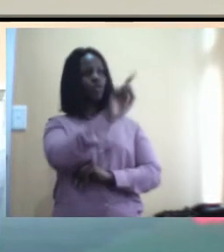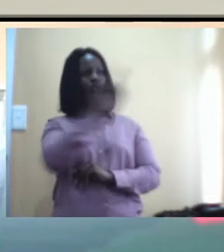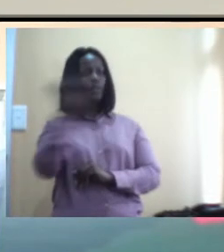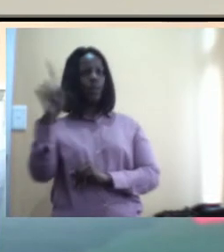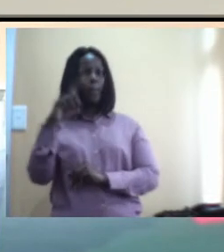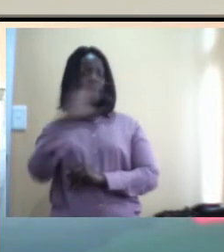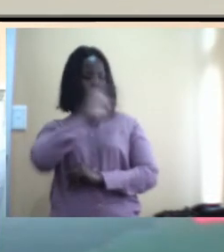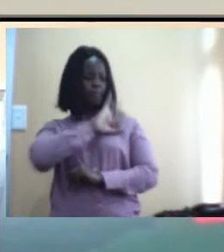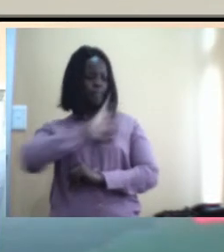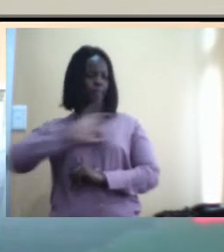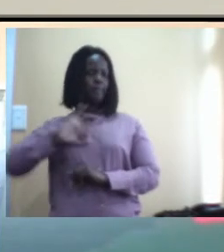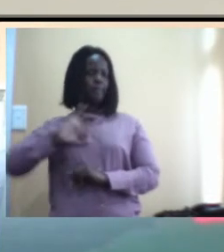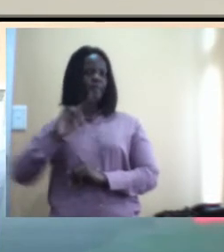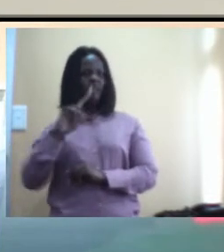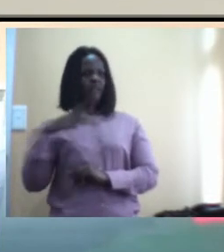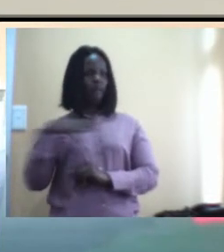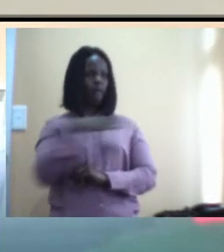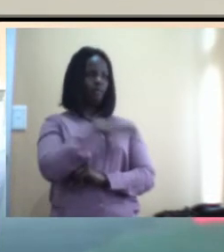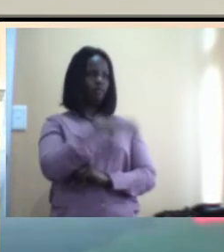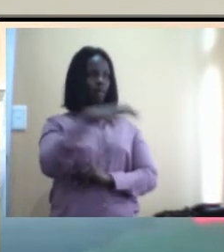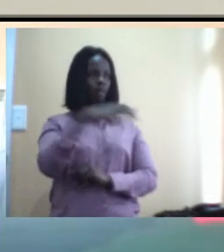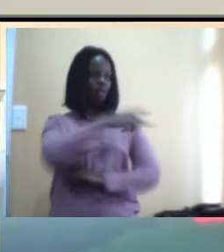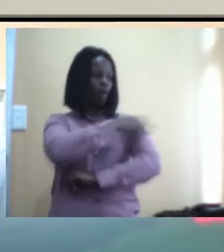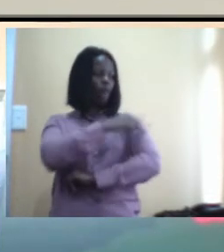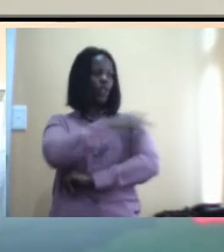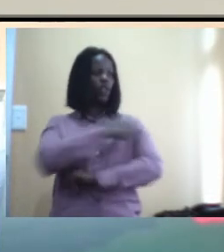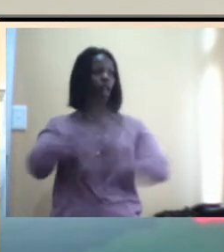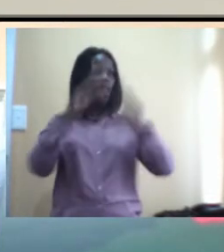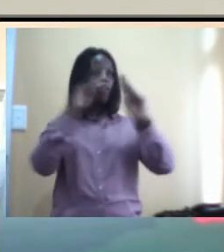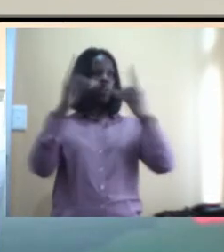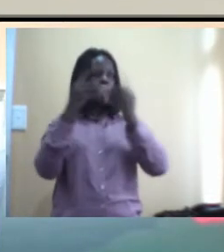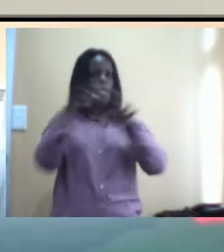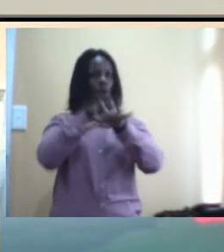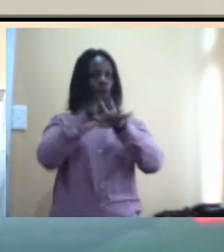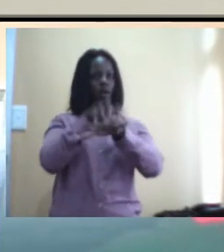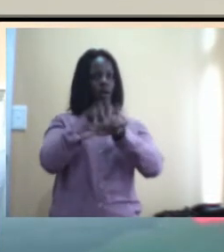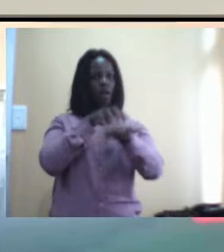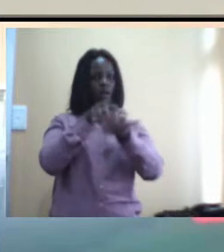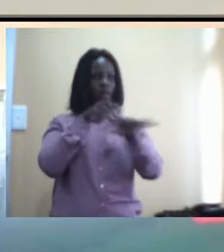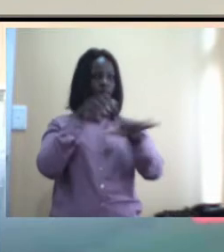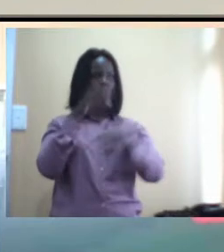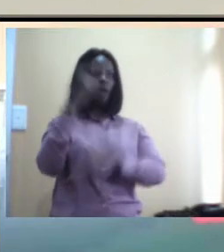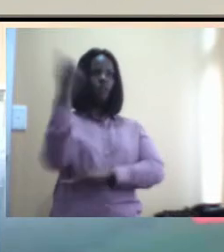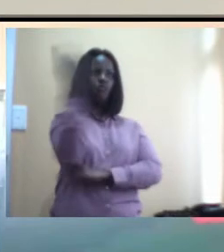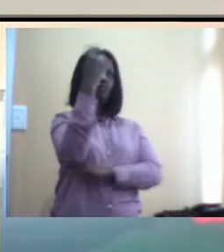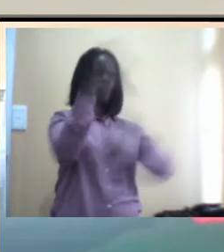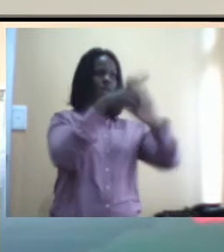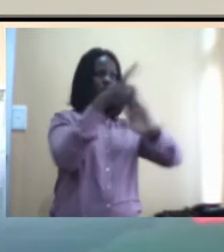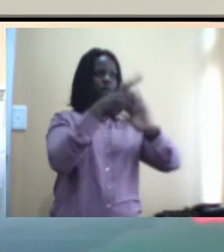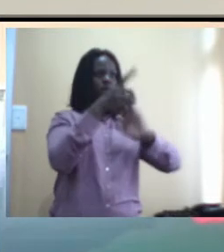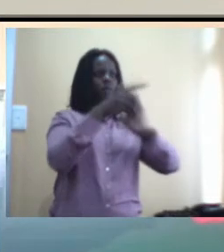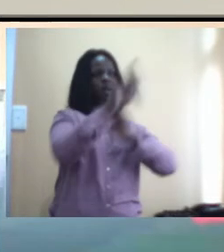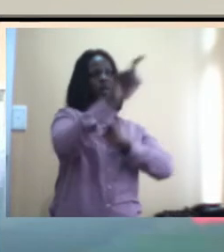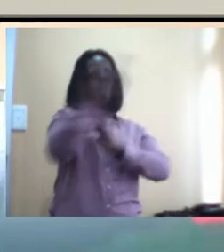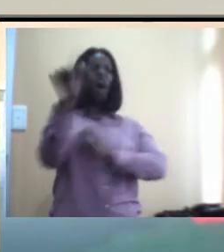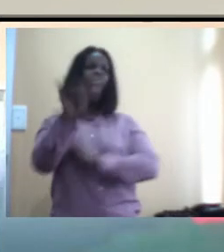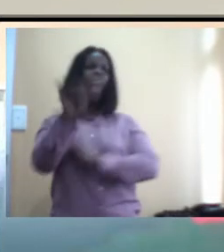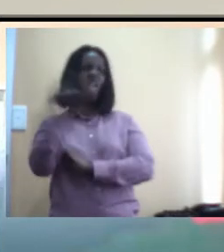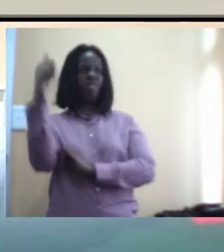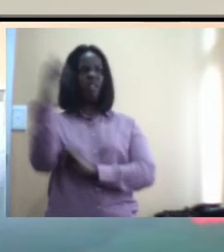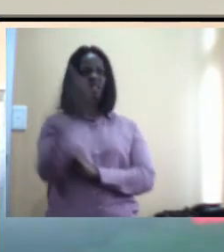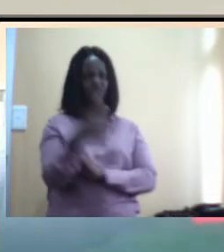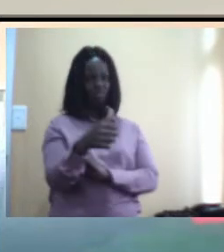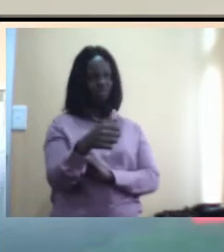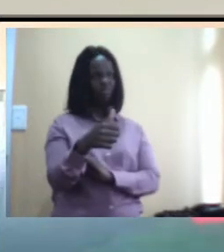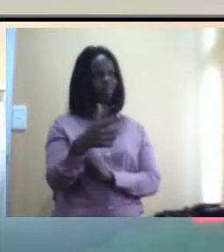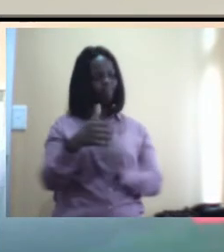councillors, officials of the Department of Agriculture and Rural Development and all our entities, sectoral stakeholders